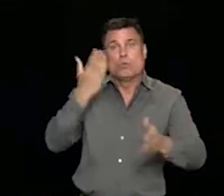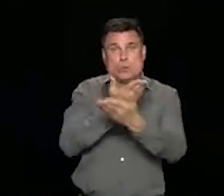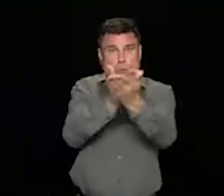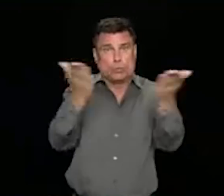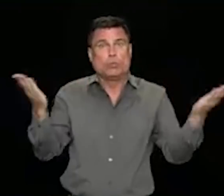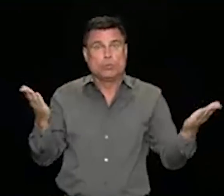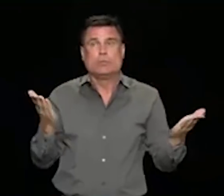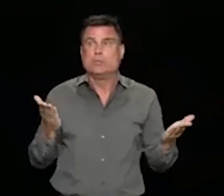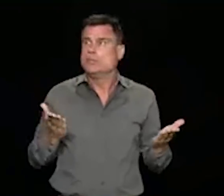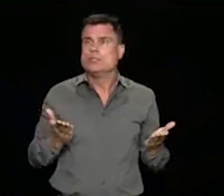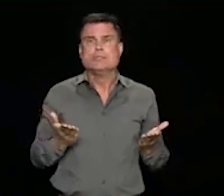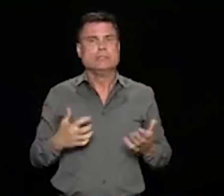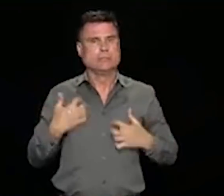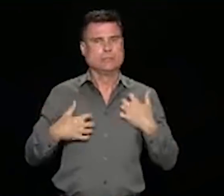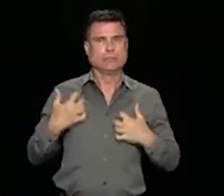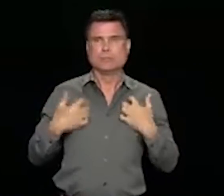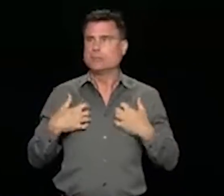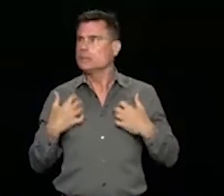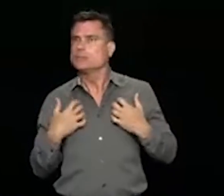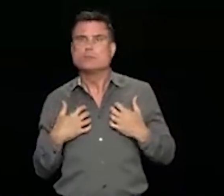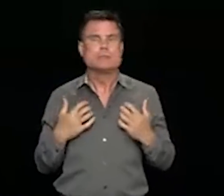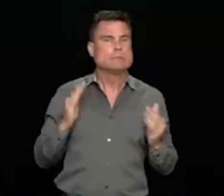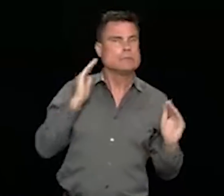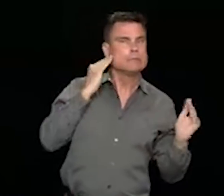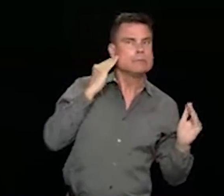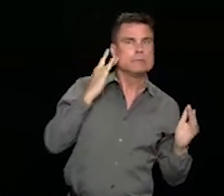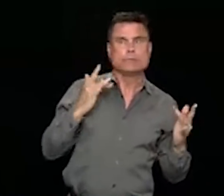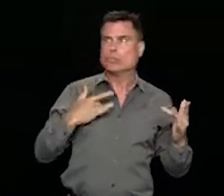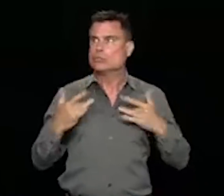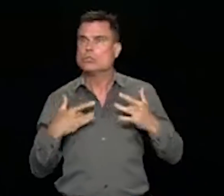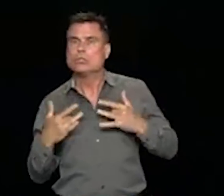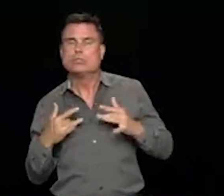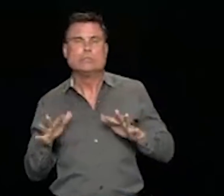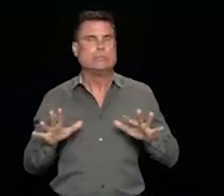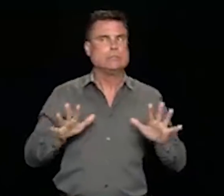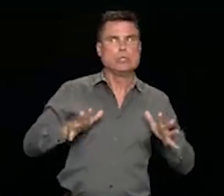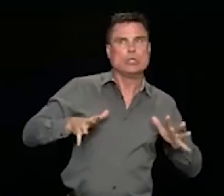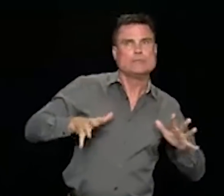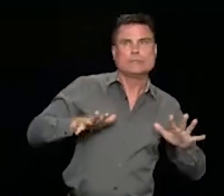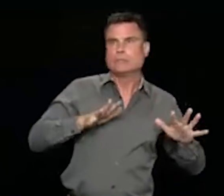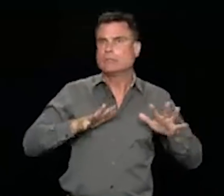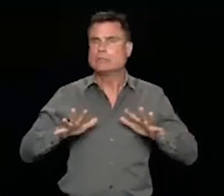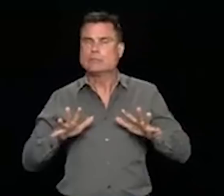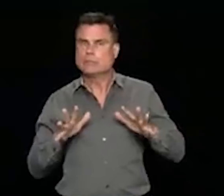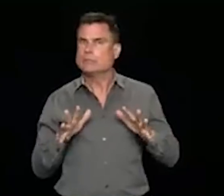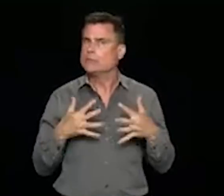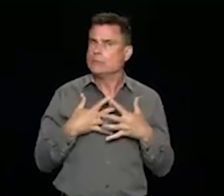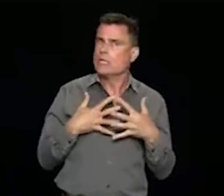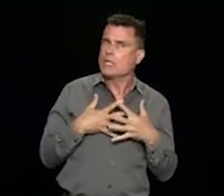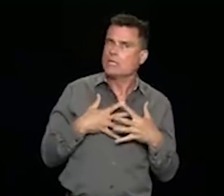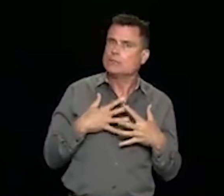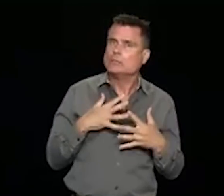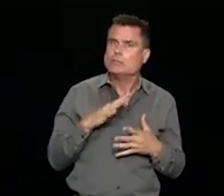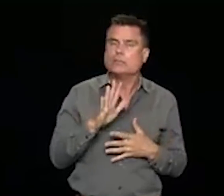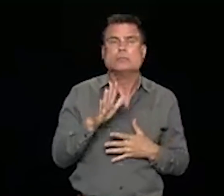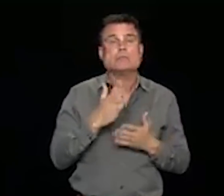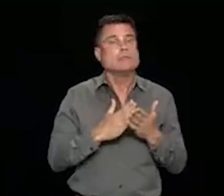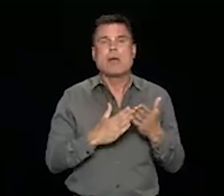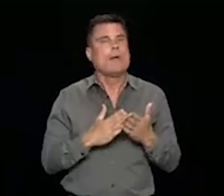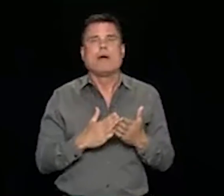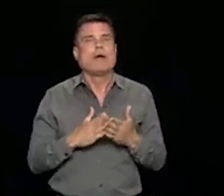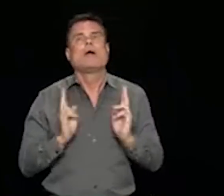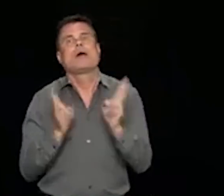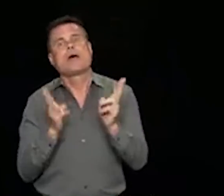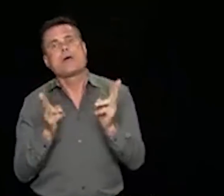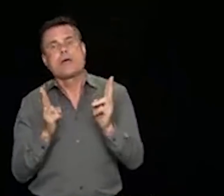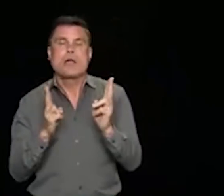uncertainty and some frustration. And for some, that means frustration that we are moving too slowly, and for others, frustration that we